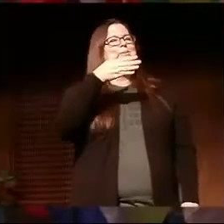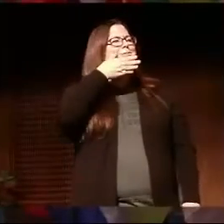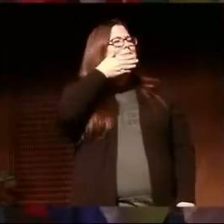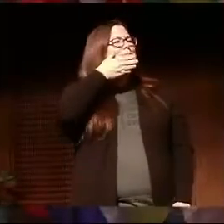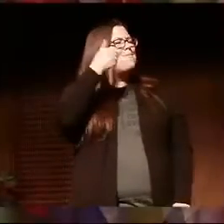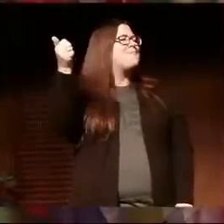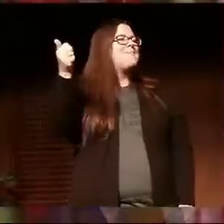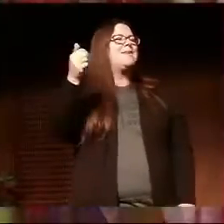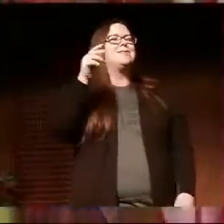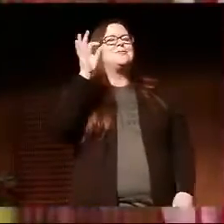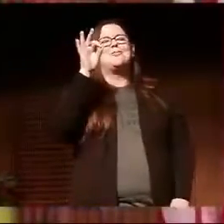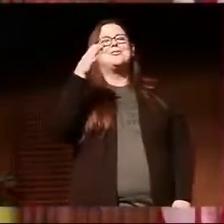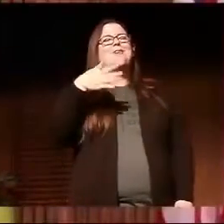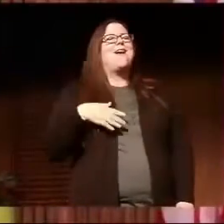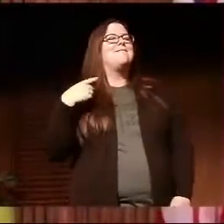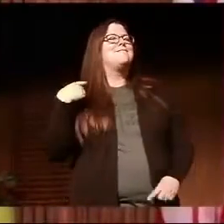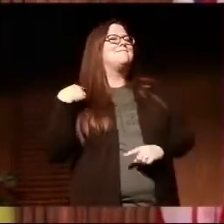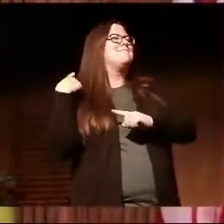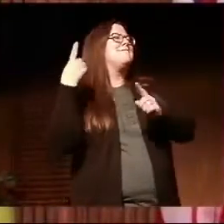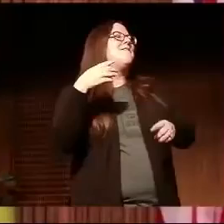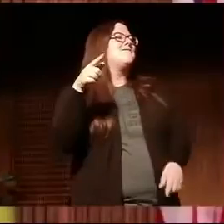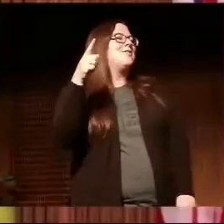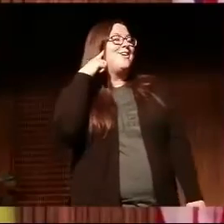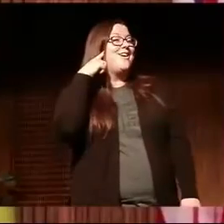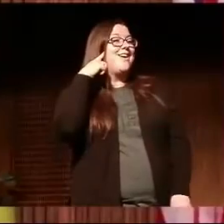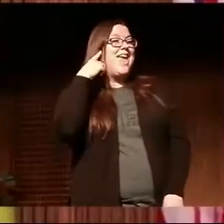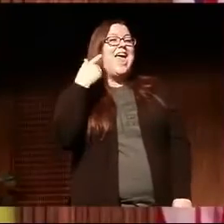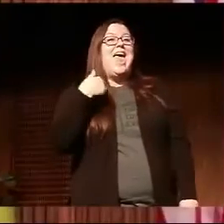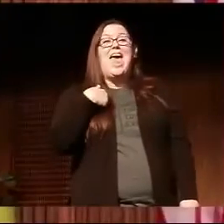in my life, and I've been a Christian nearly all my life."